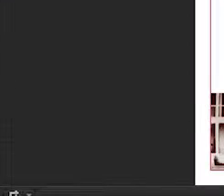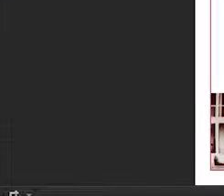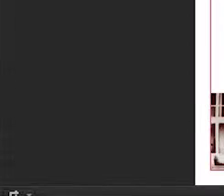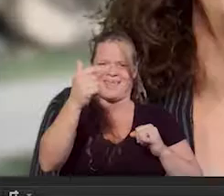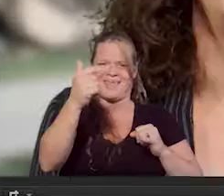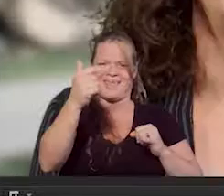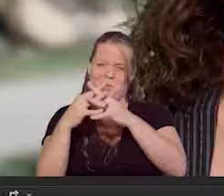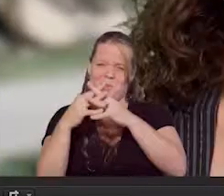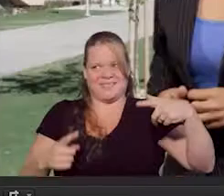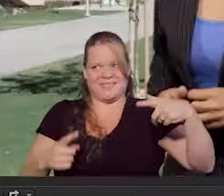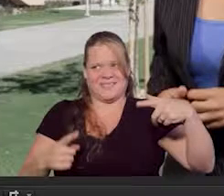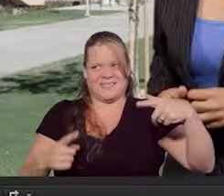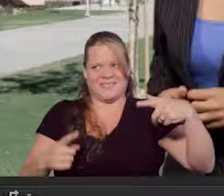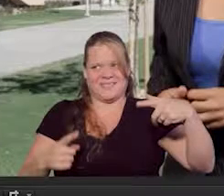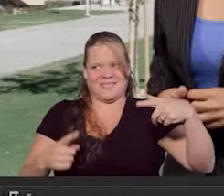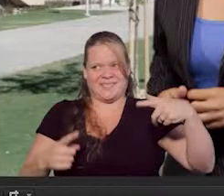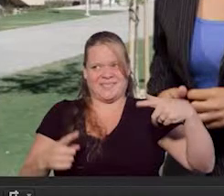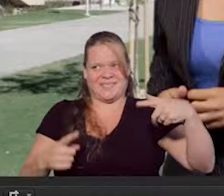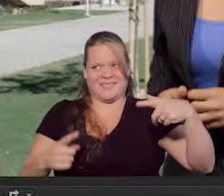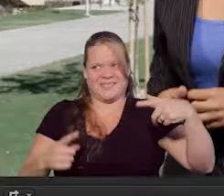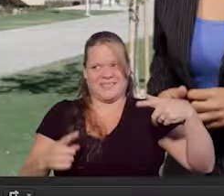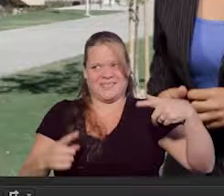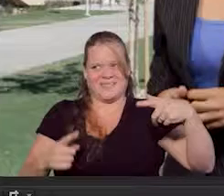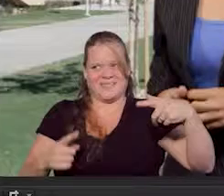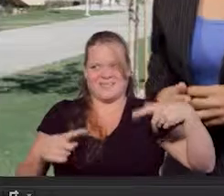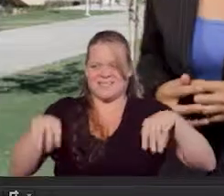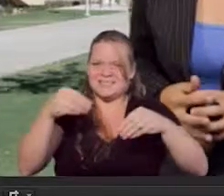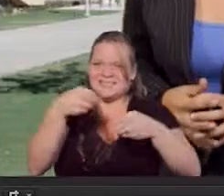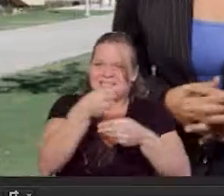Okay, so we're looking good. So